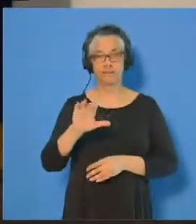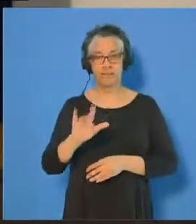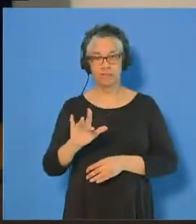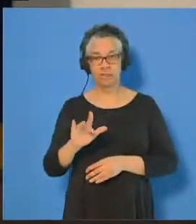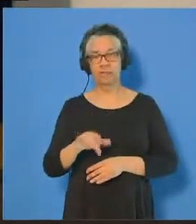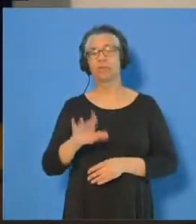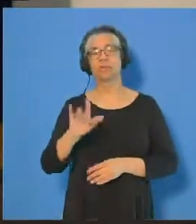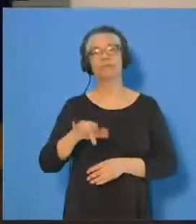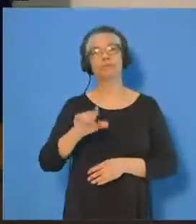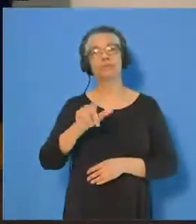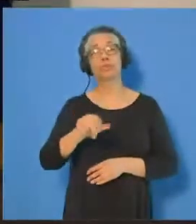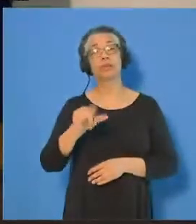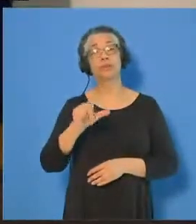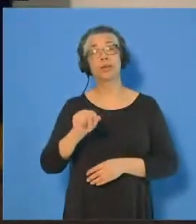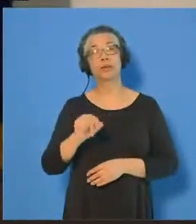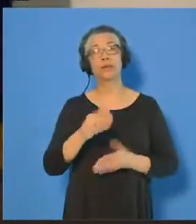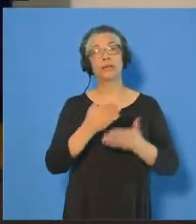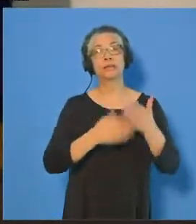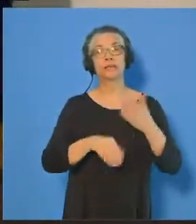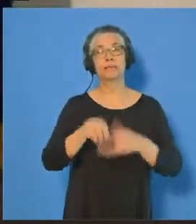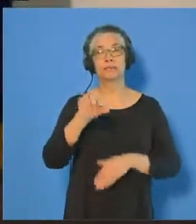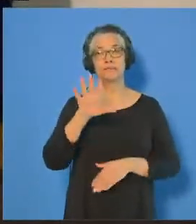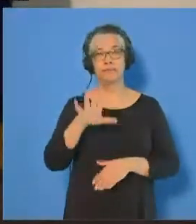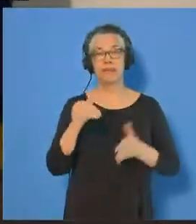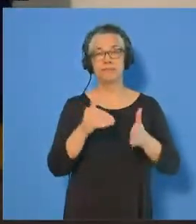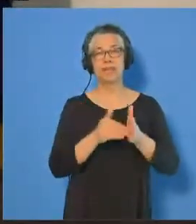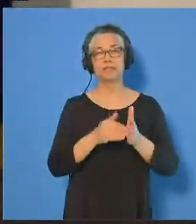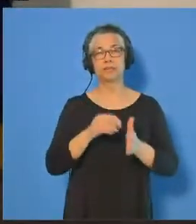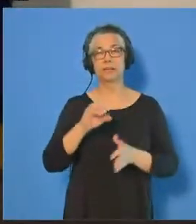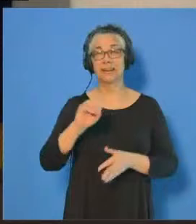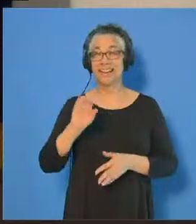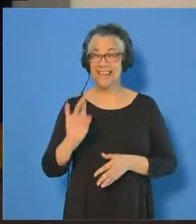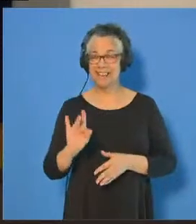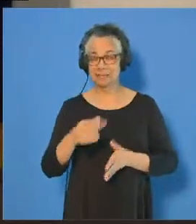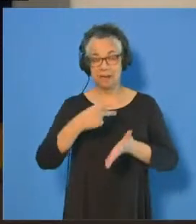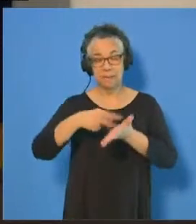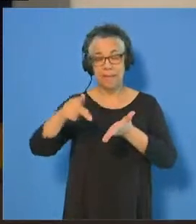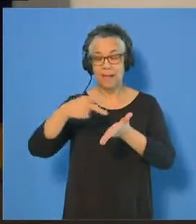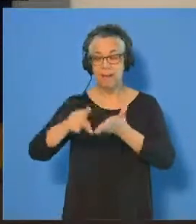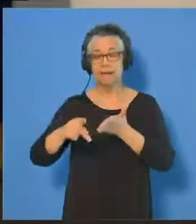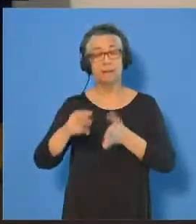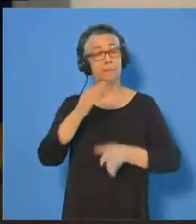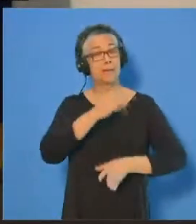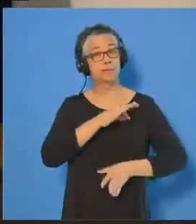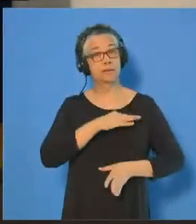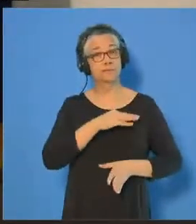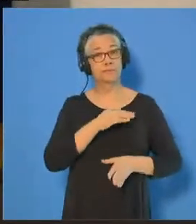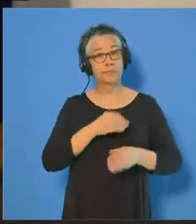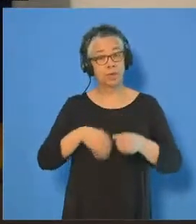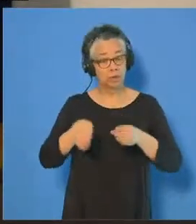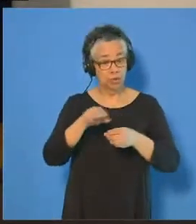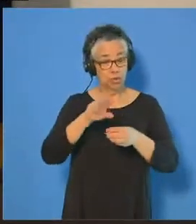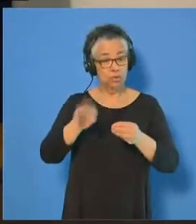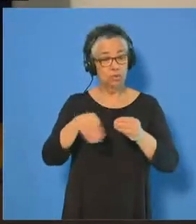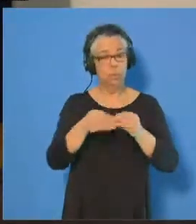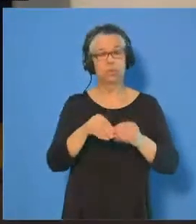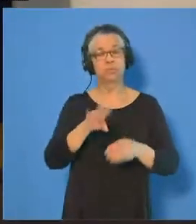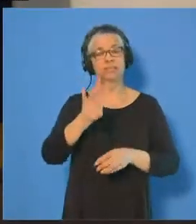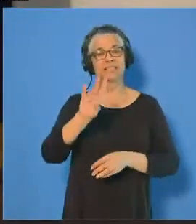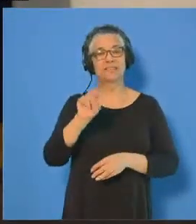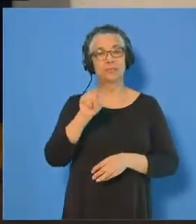2020, some 5,008 have been paid the benefit, totaling over 7.7